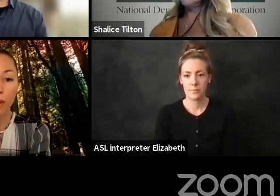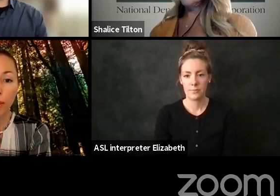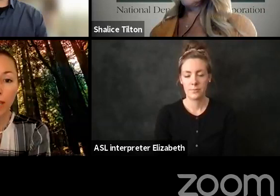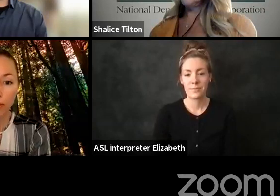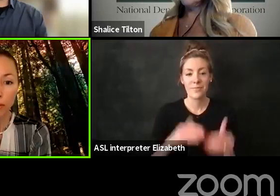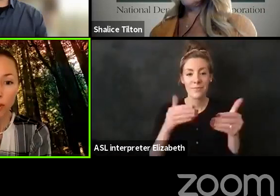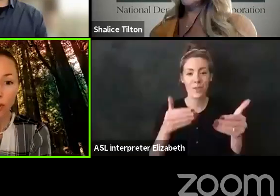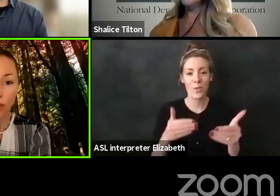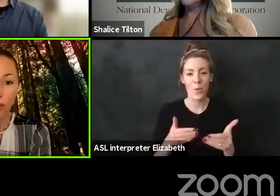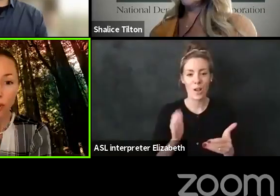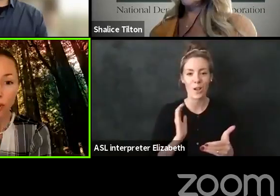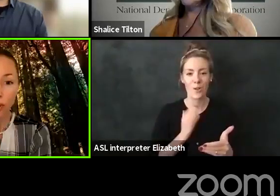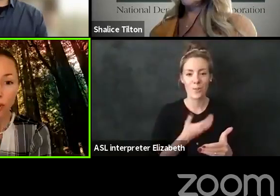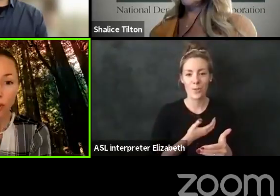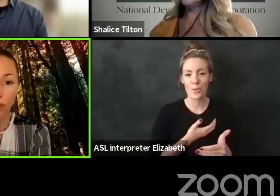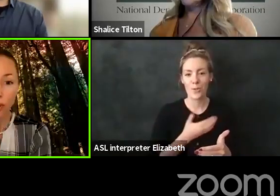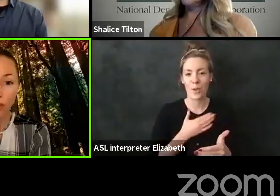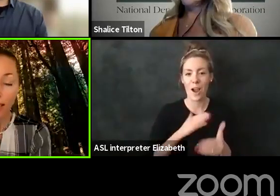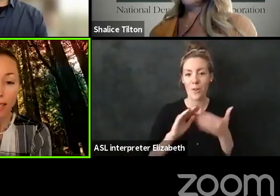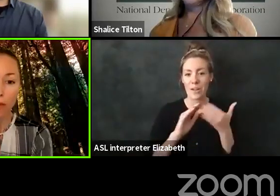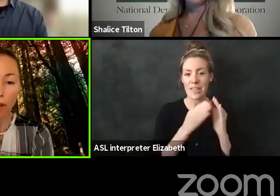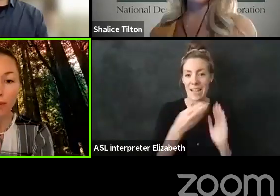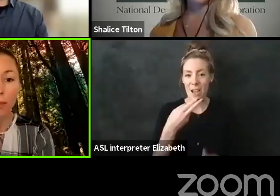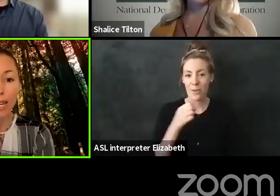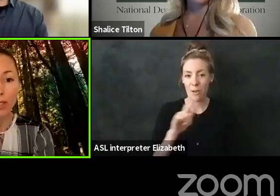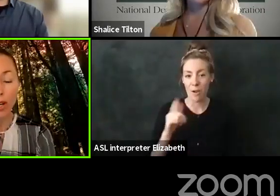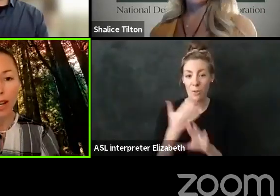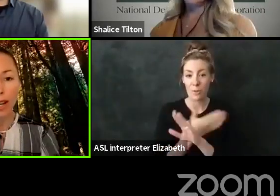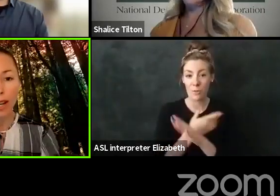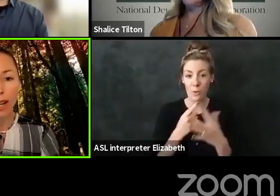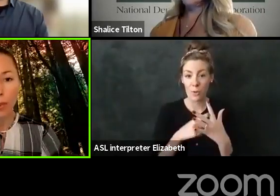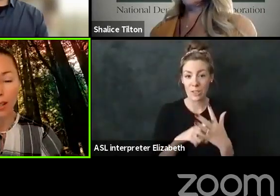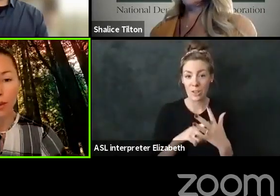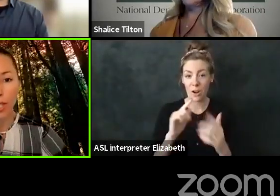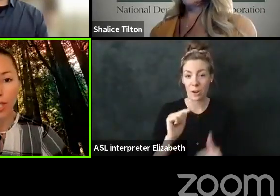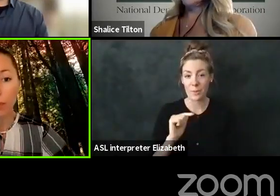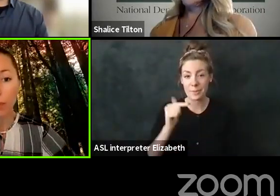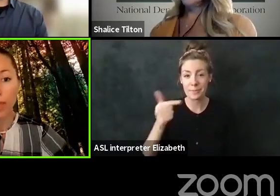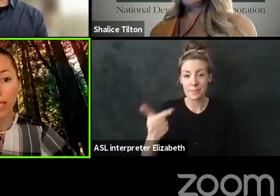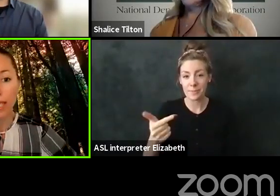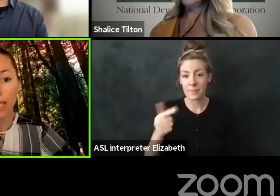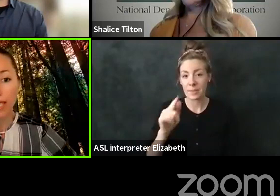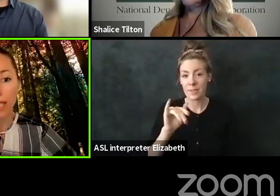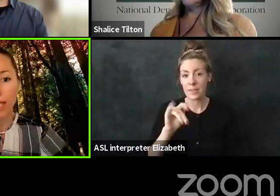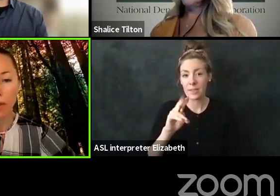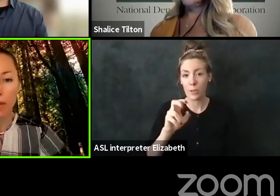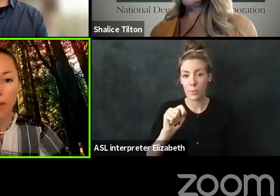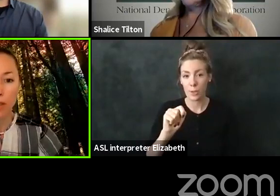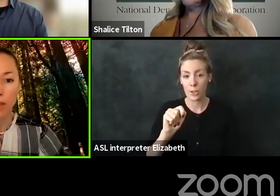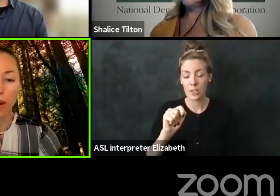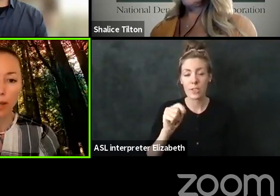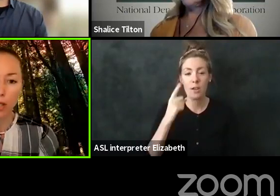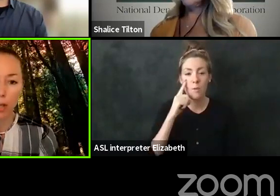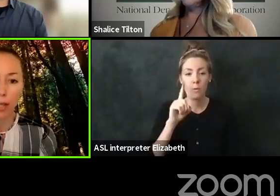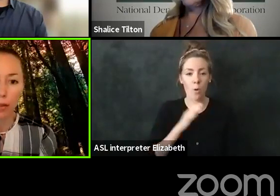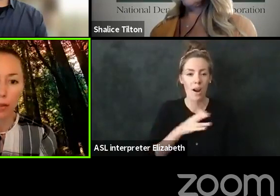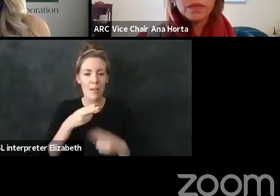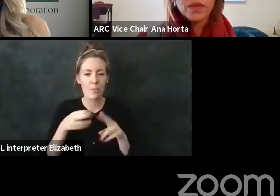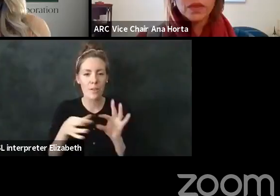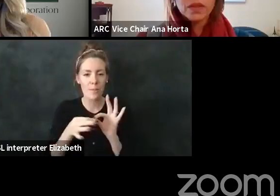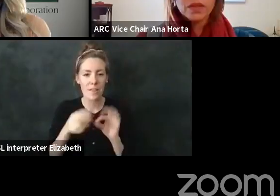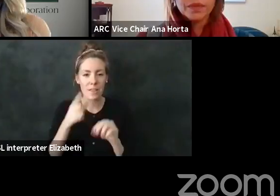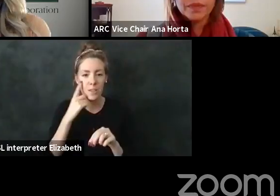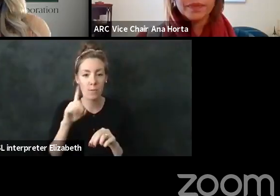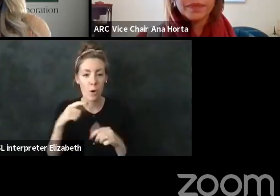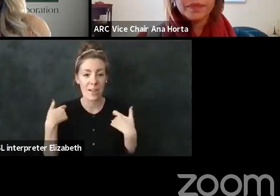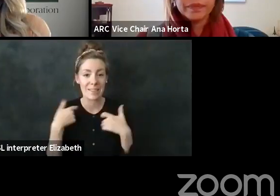Welcome to our redistricting town hall. Before we get started, I want to hand it over to Gilbert Martinez for a brief message for our Spanish-speaking viewers.